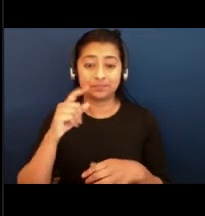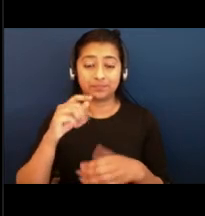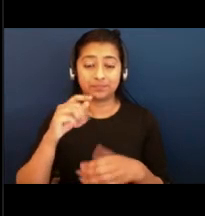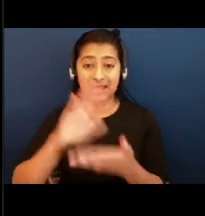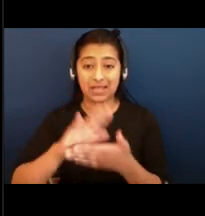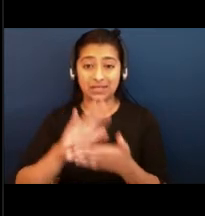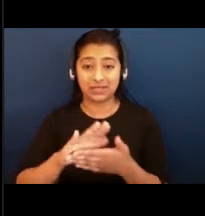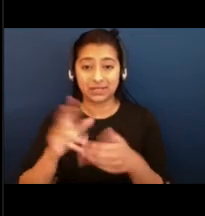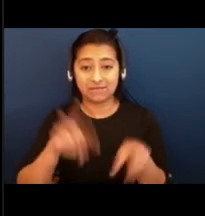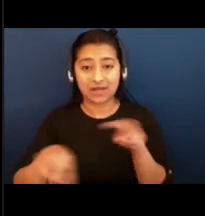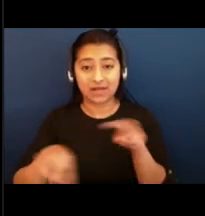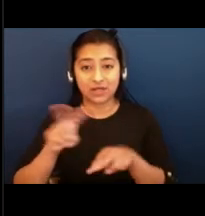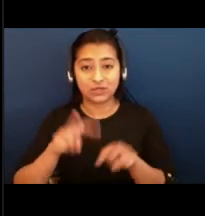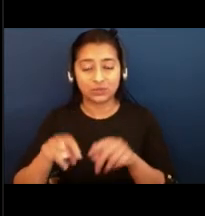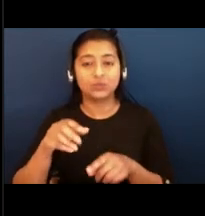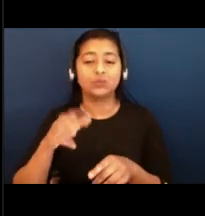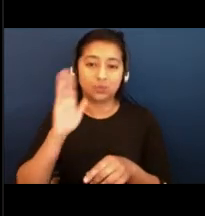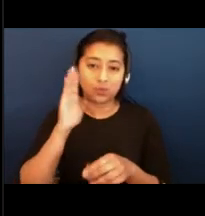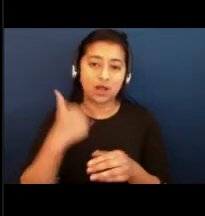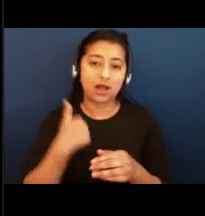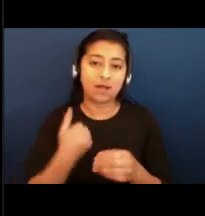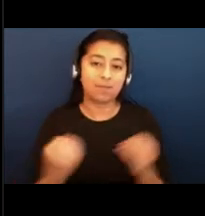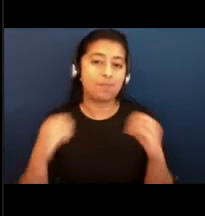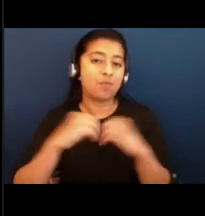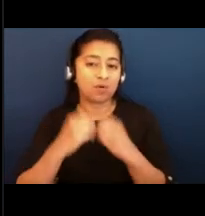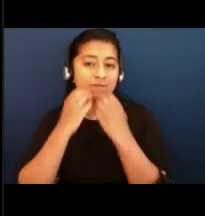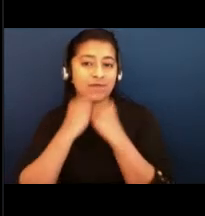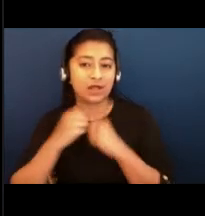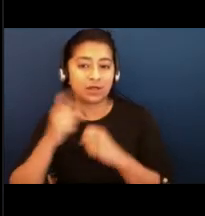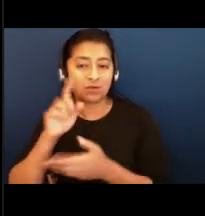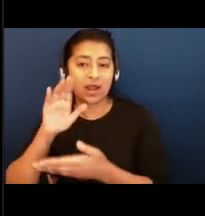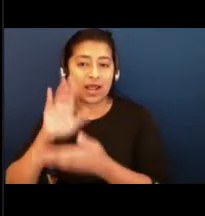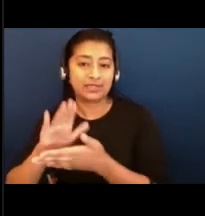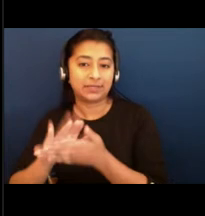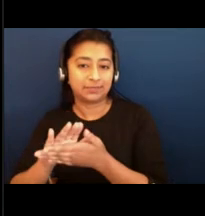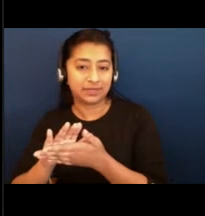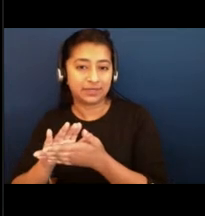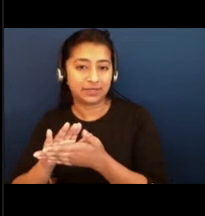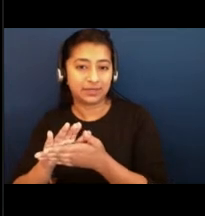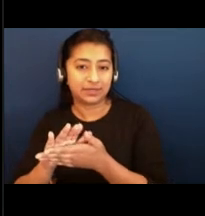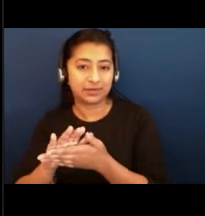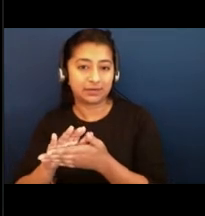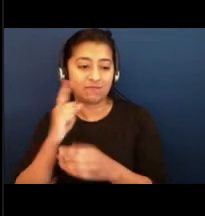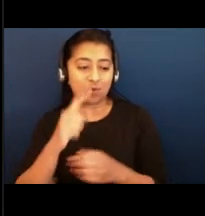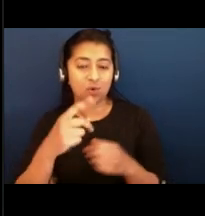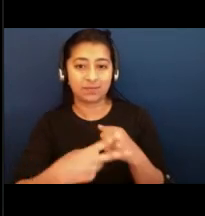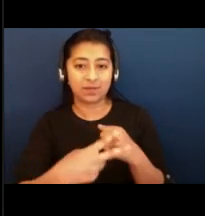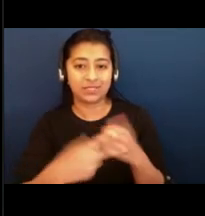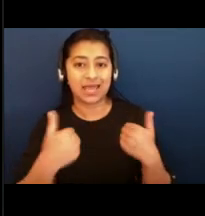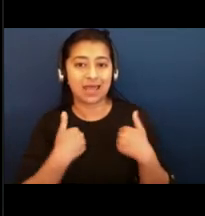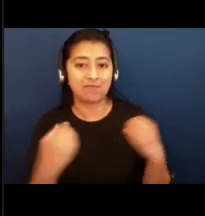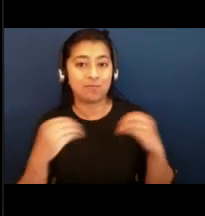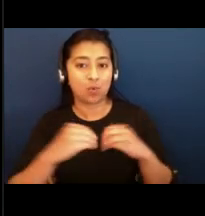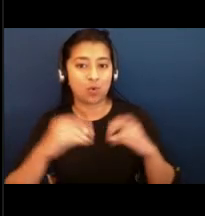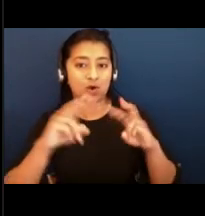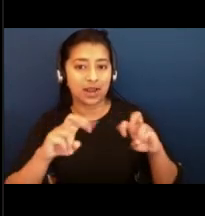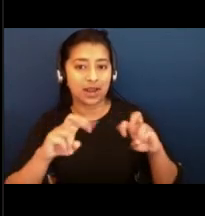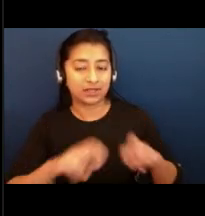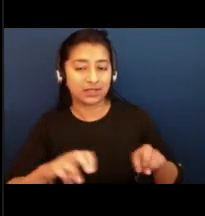evaluation, there's going to be more value on the academic side given to deposits with more analytical work.